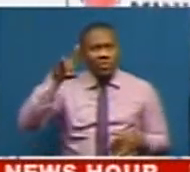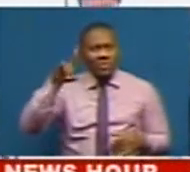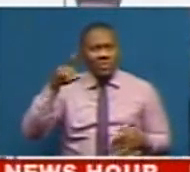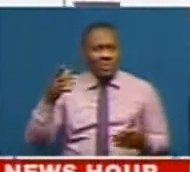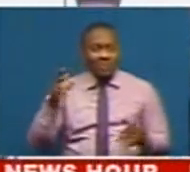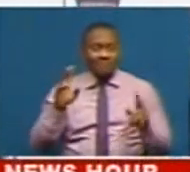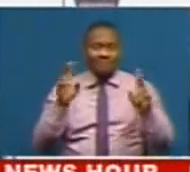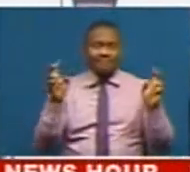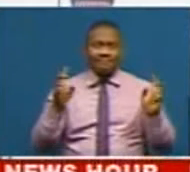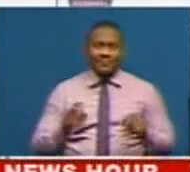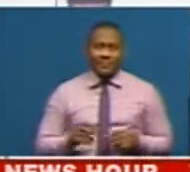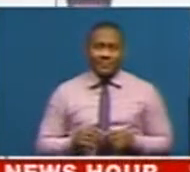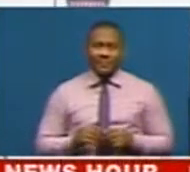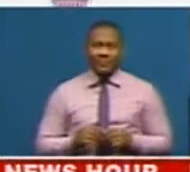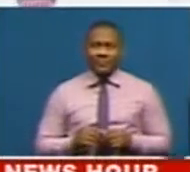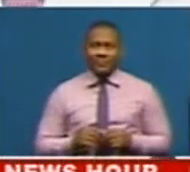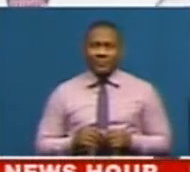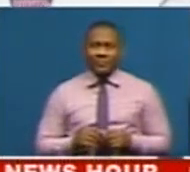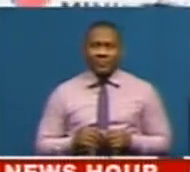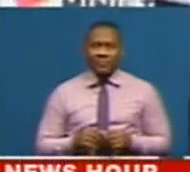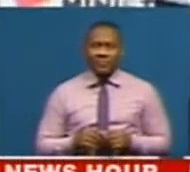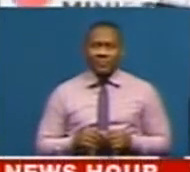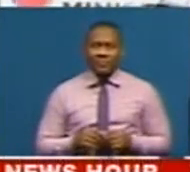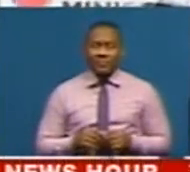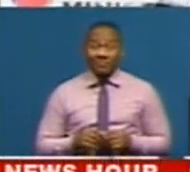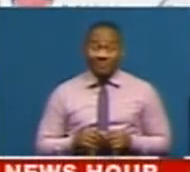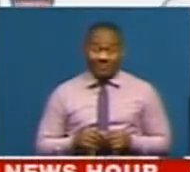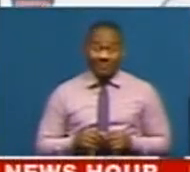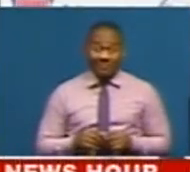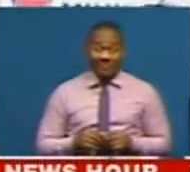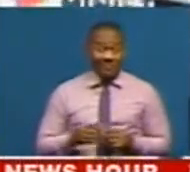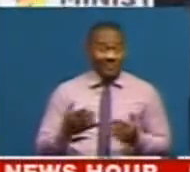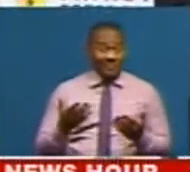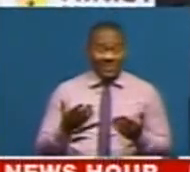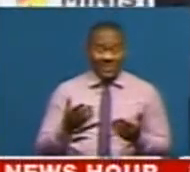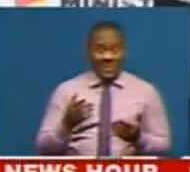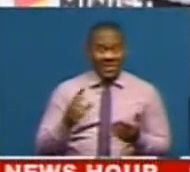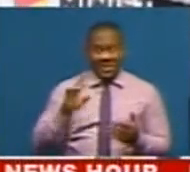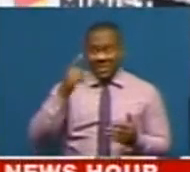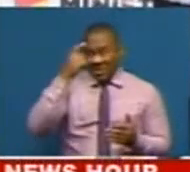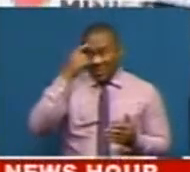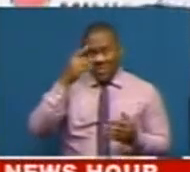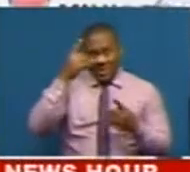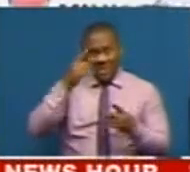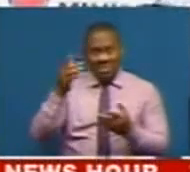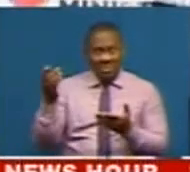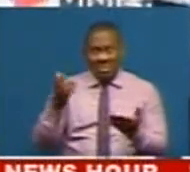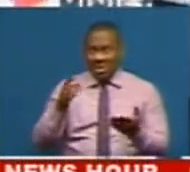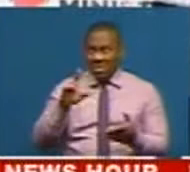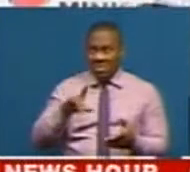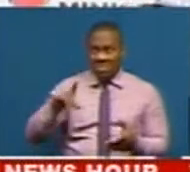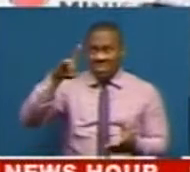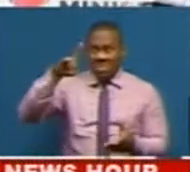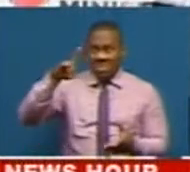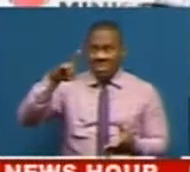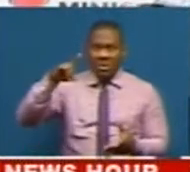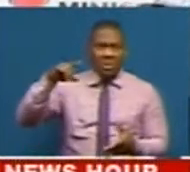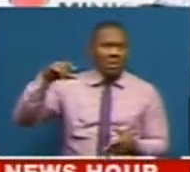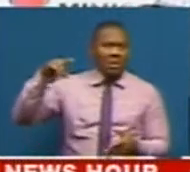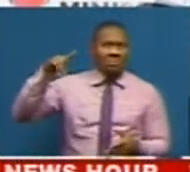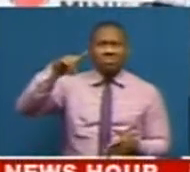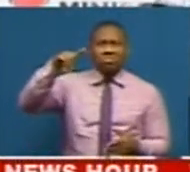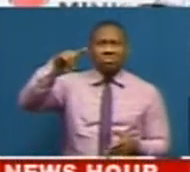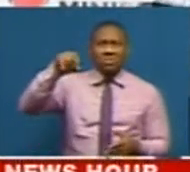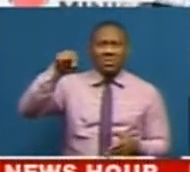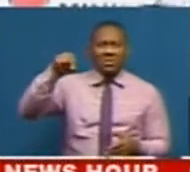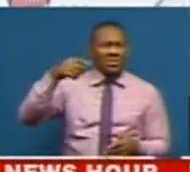I quote, the proposed services to be provided by the drones do not conform